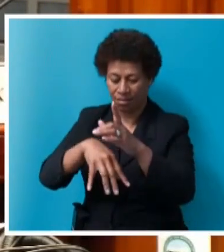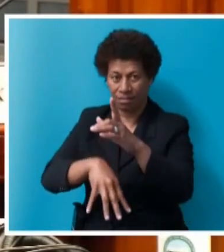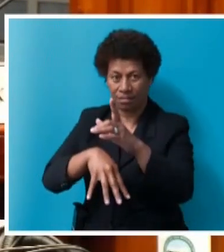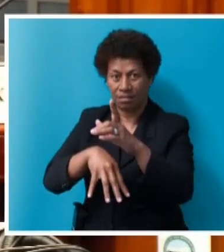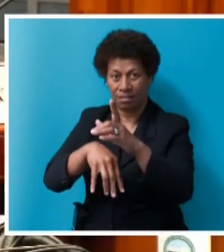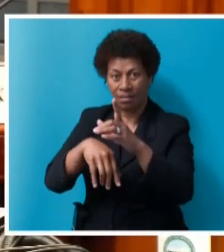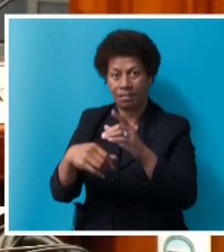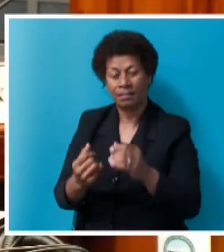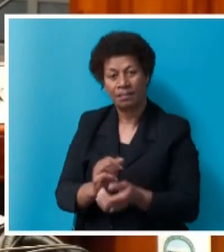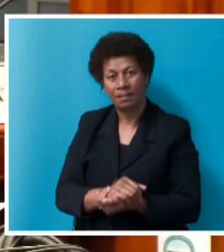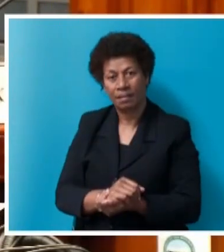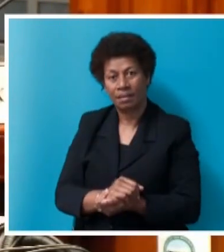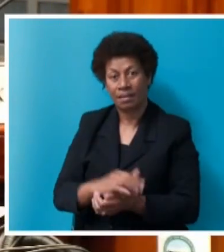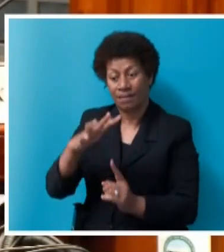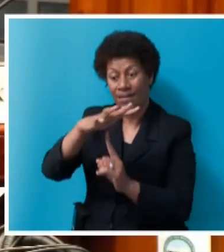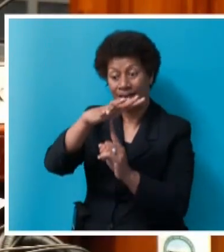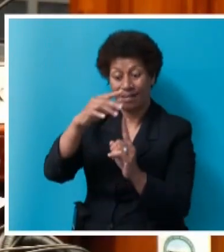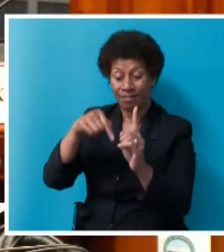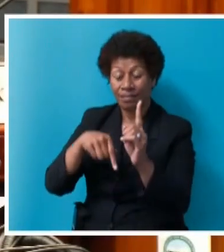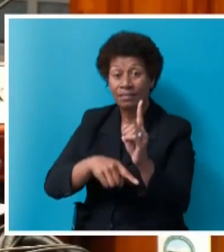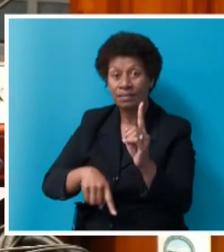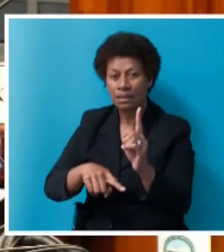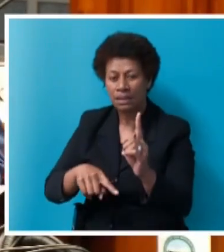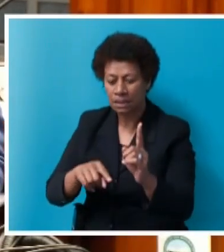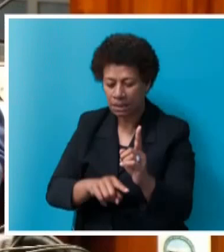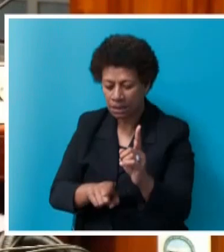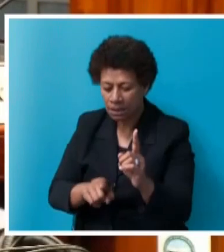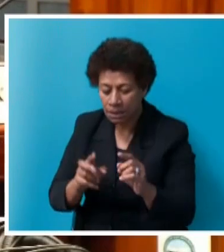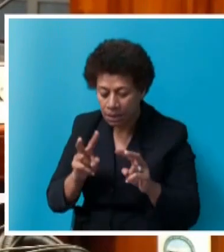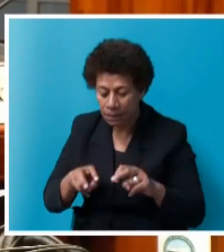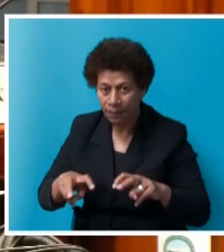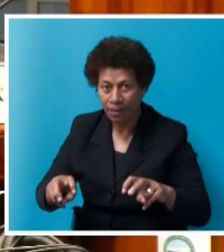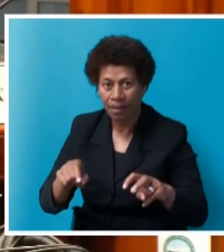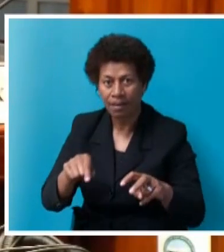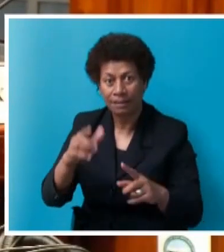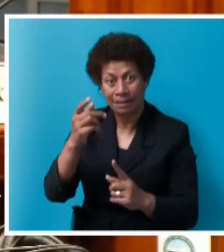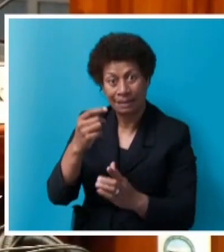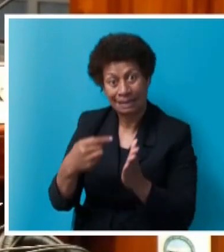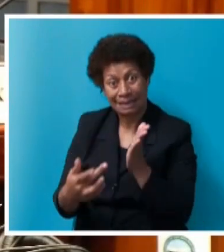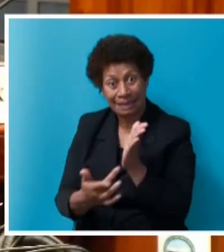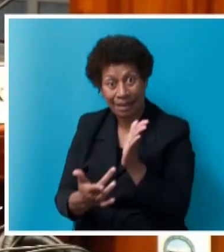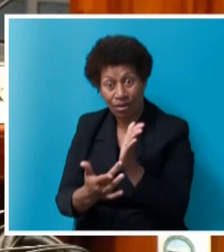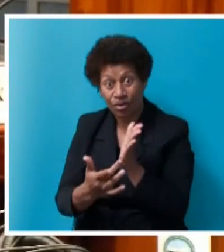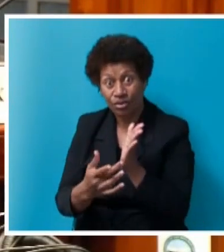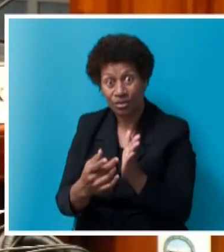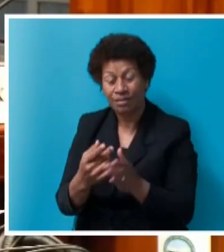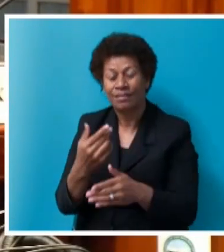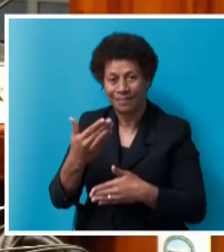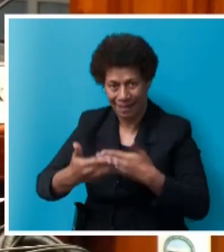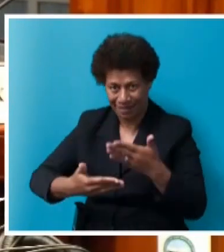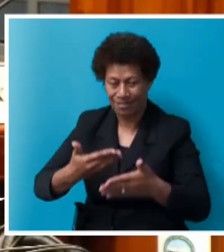flying through certain parts of Fiji. That is the technology that I have just